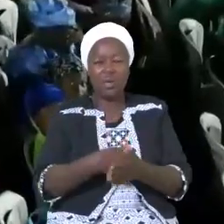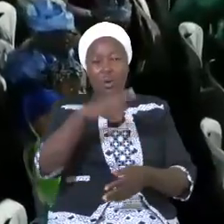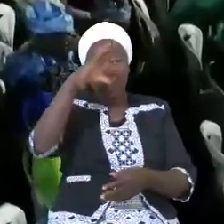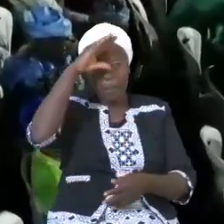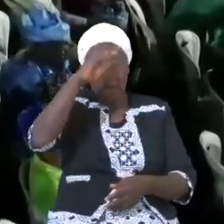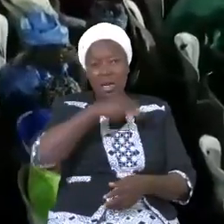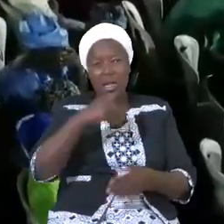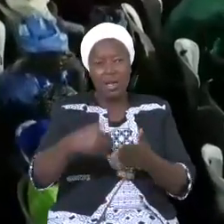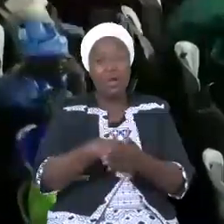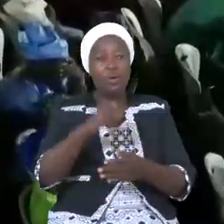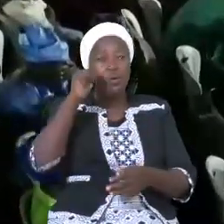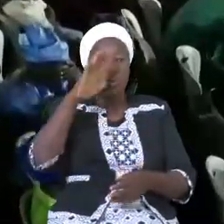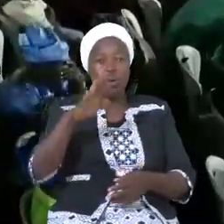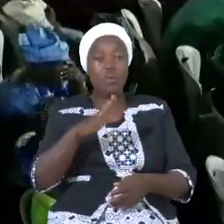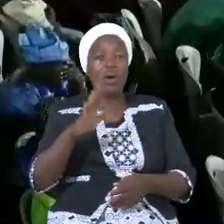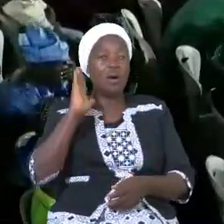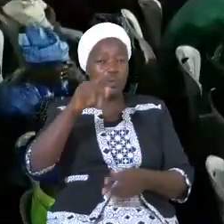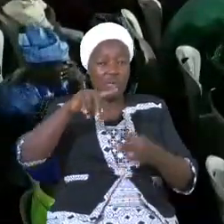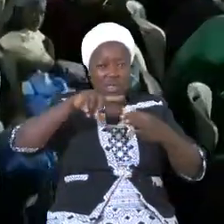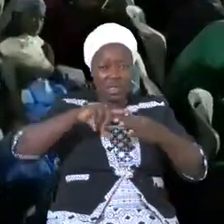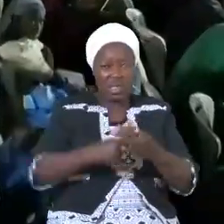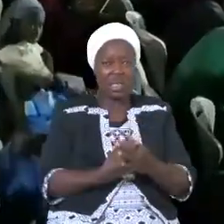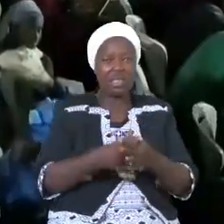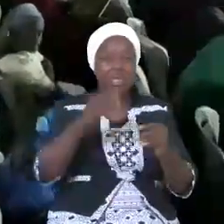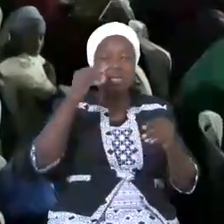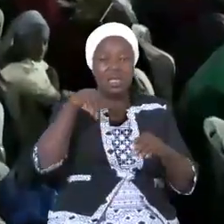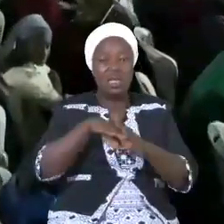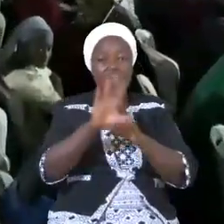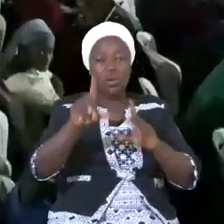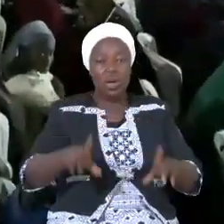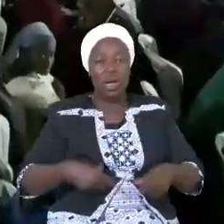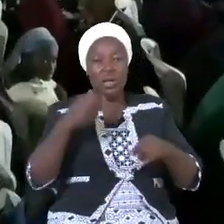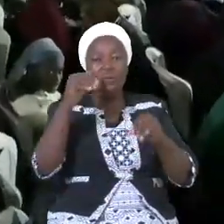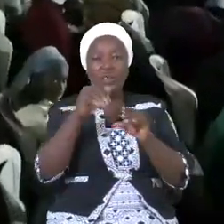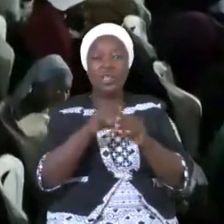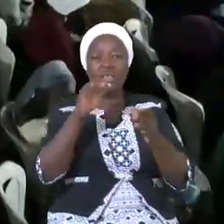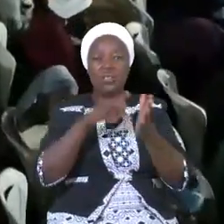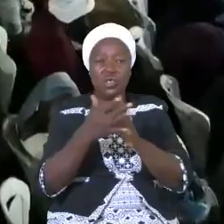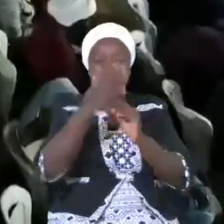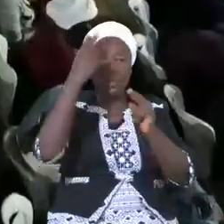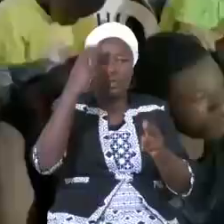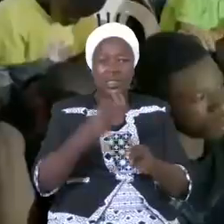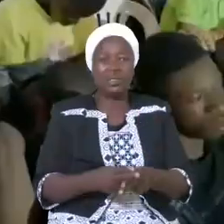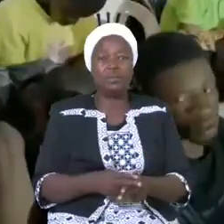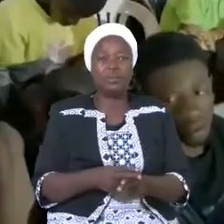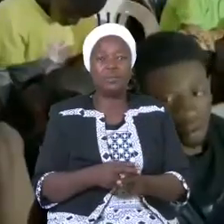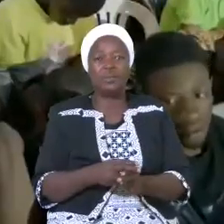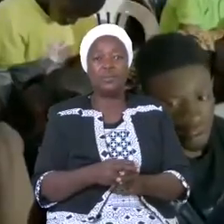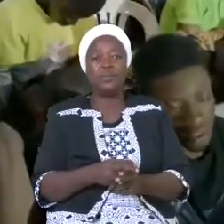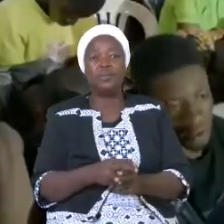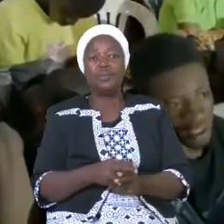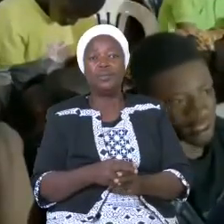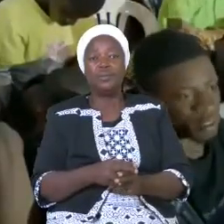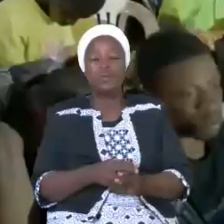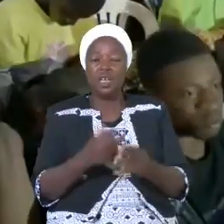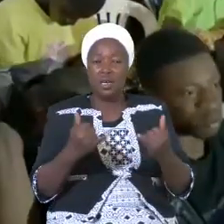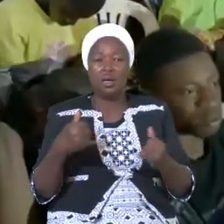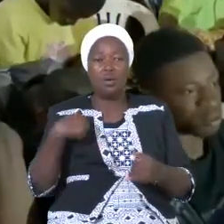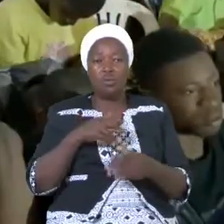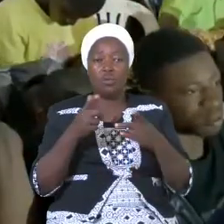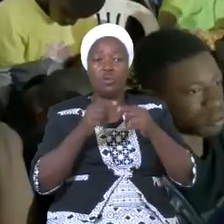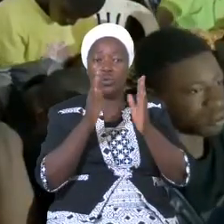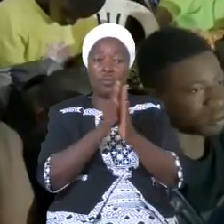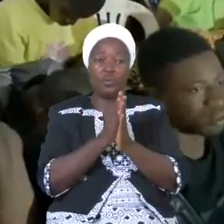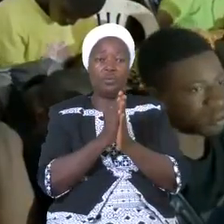woman will begin in your life in jesus name it's about the nice